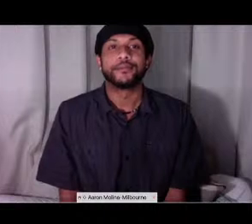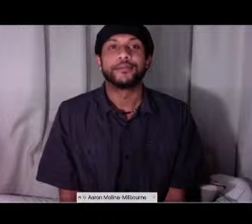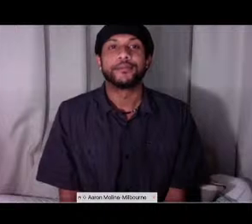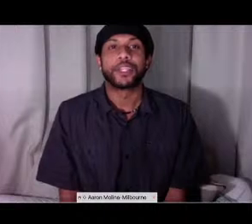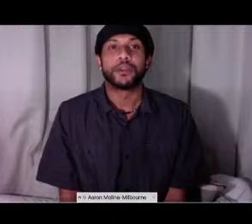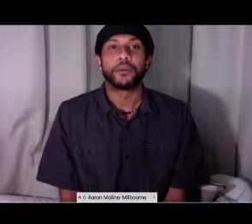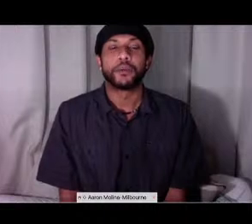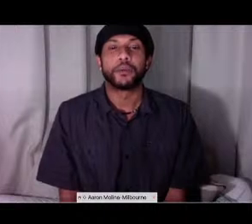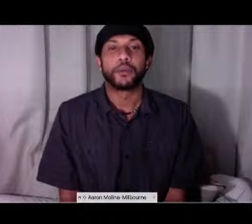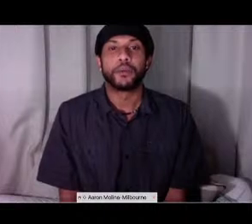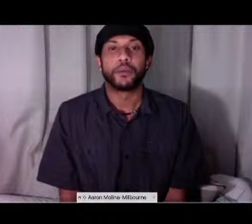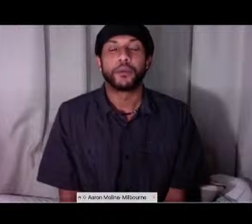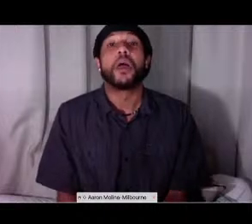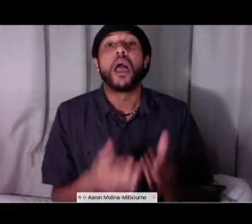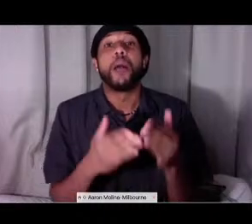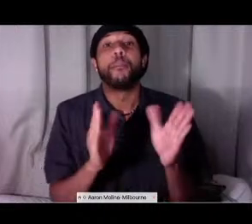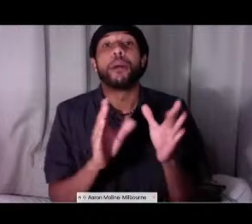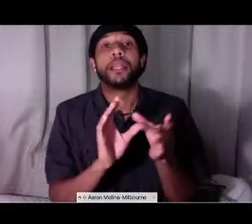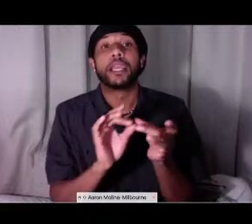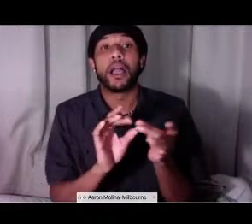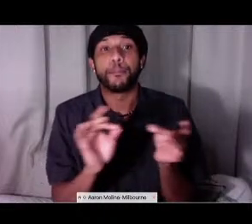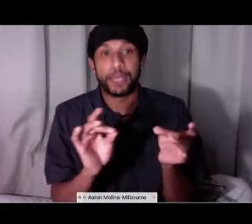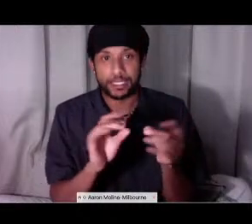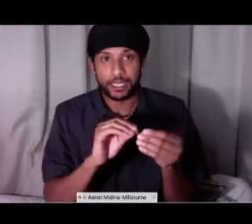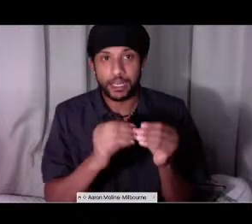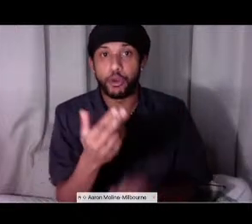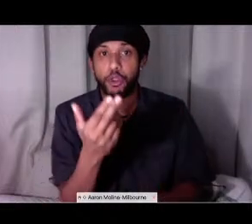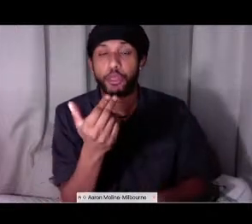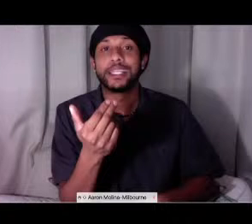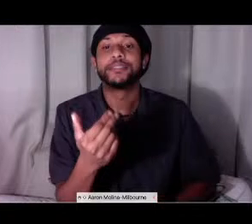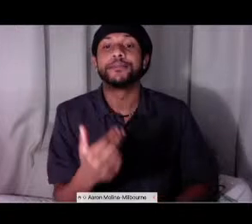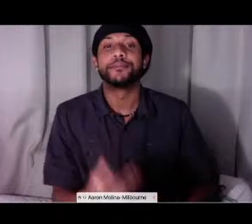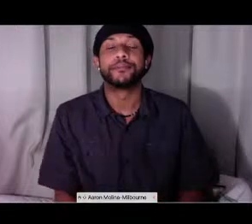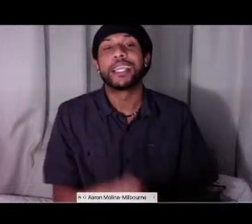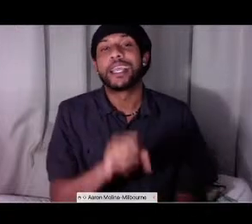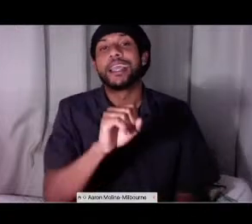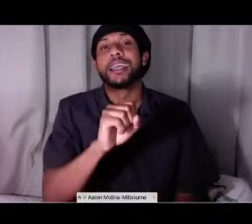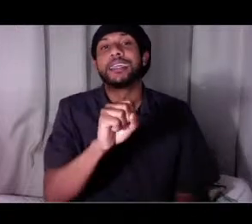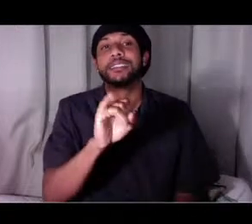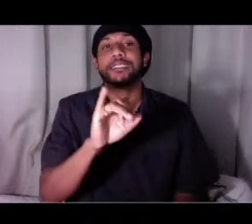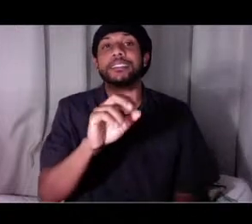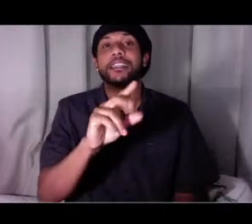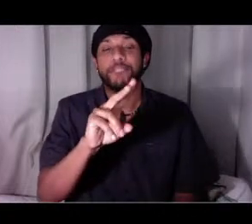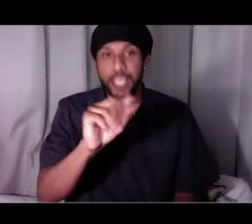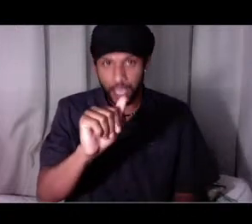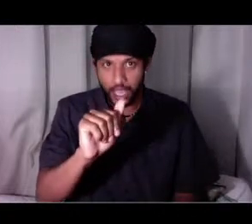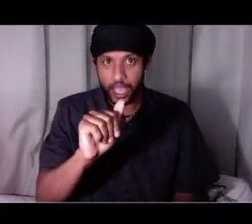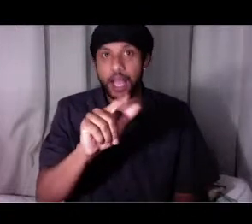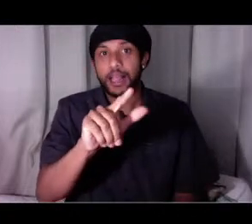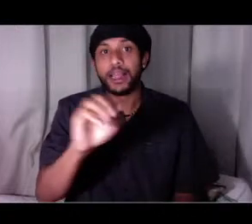principal public comment number 13 Sylvia Lee